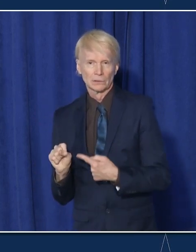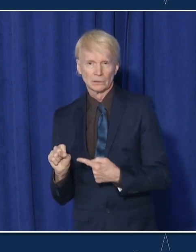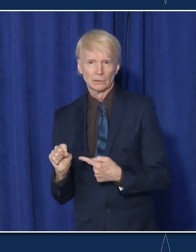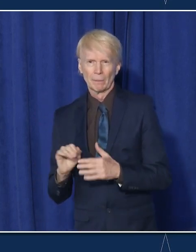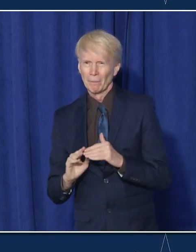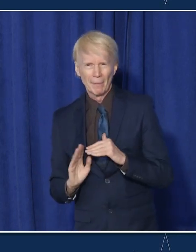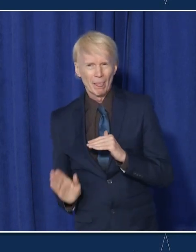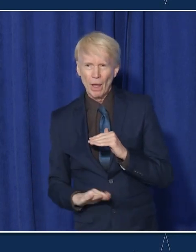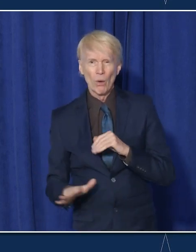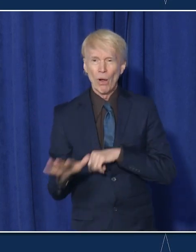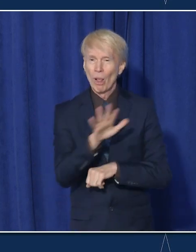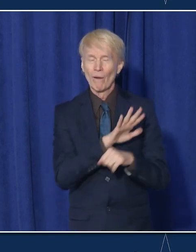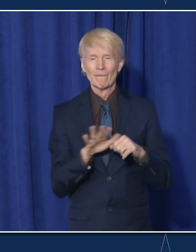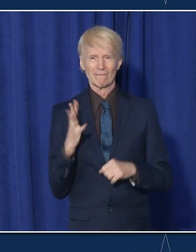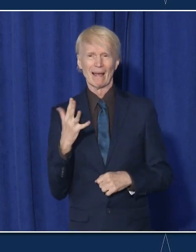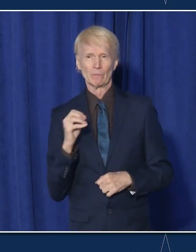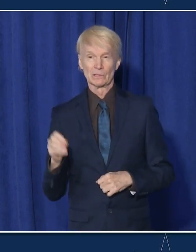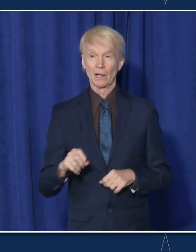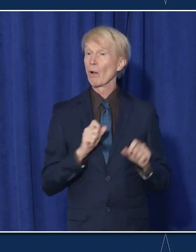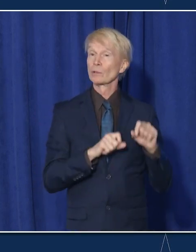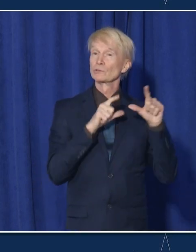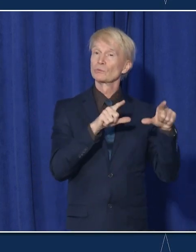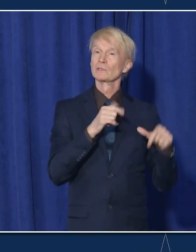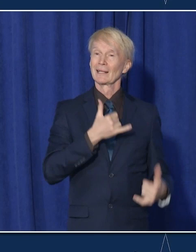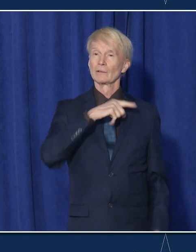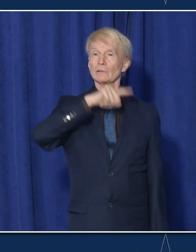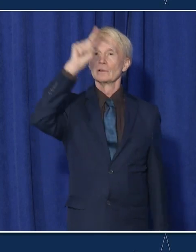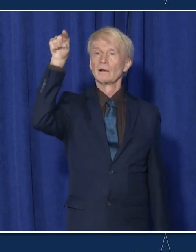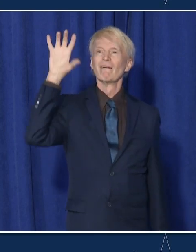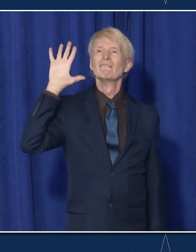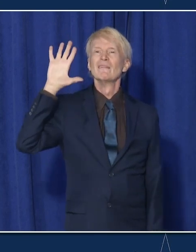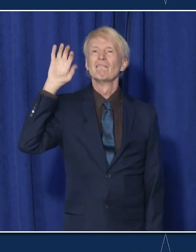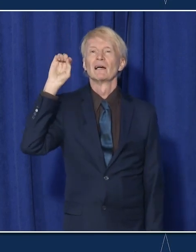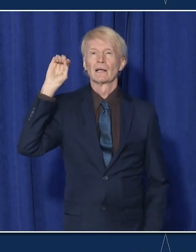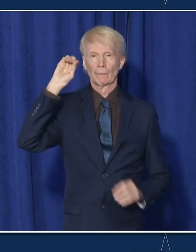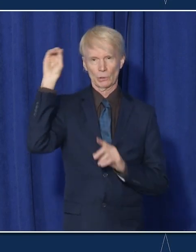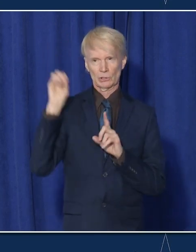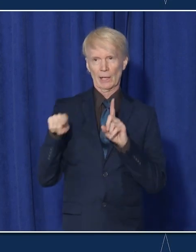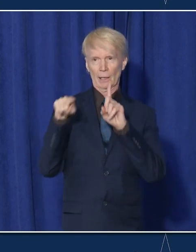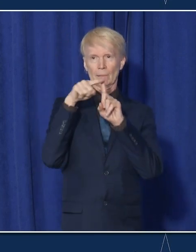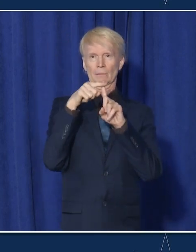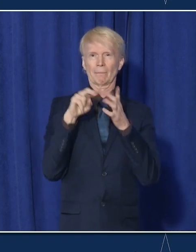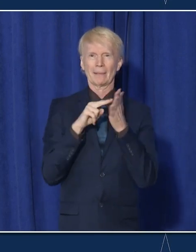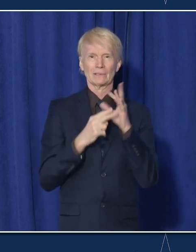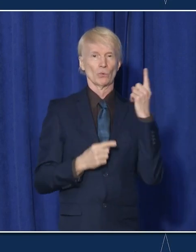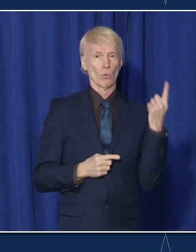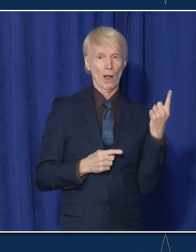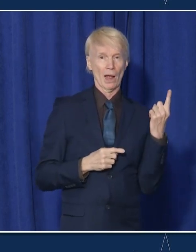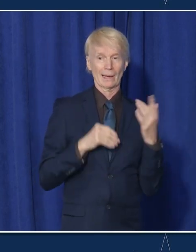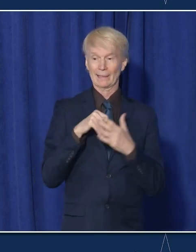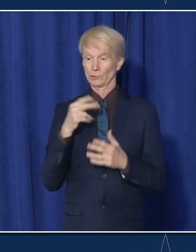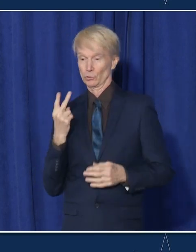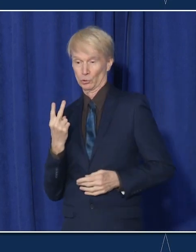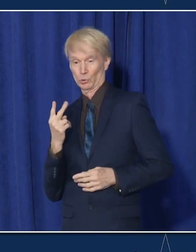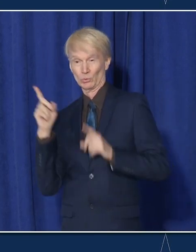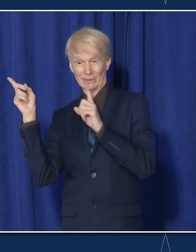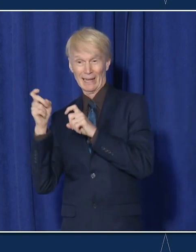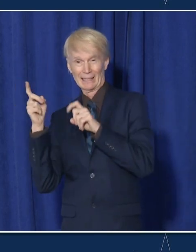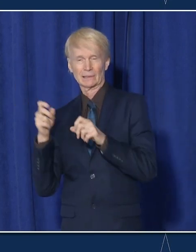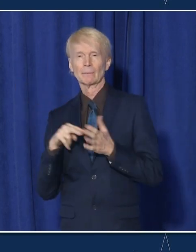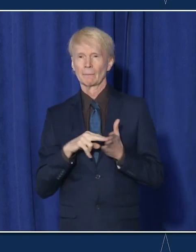below 5%. Australia is at about a 50% positivity. 1 in 2 tests is coming back